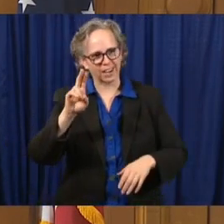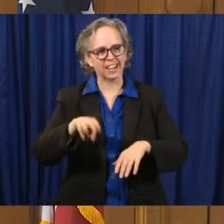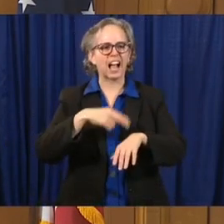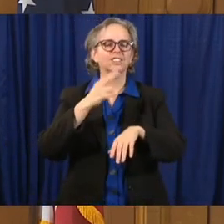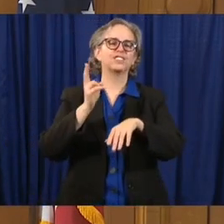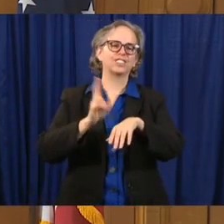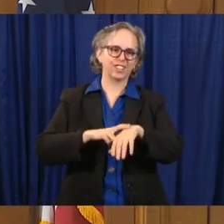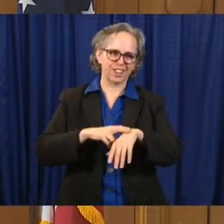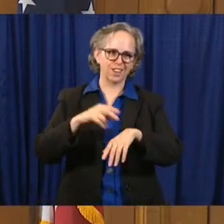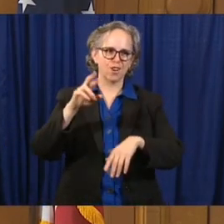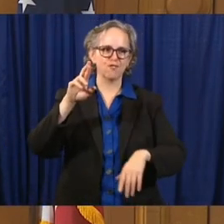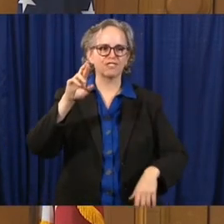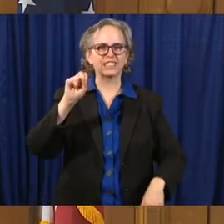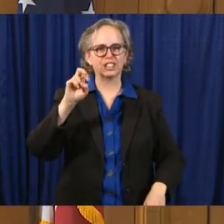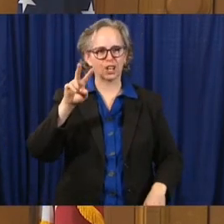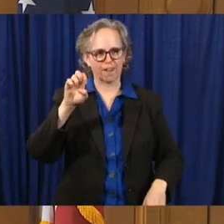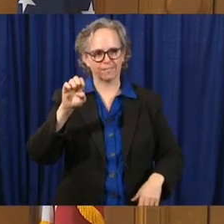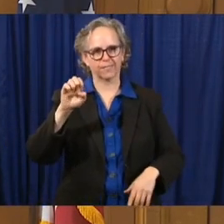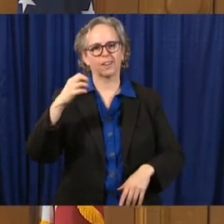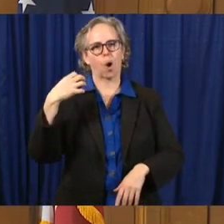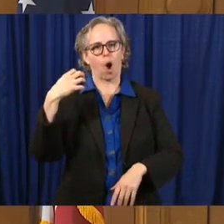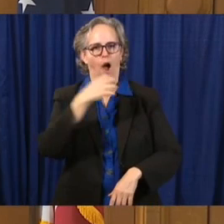You're it. Good to see you back.